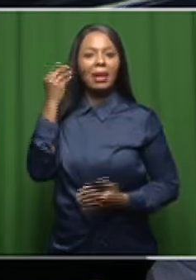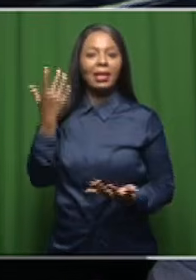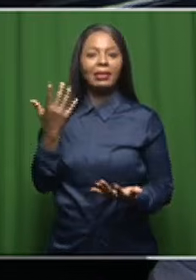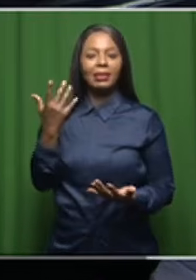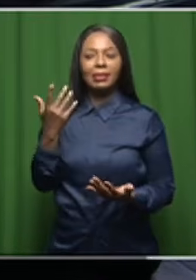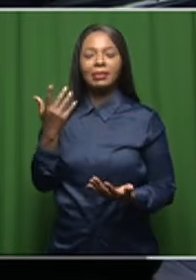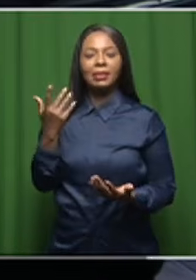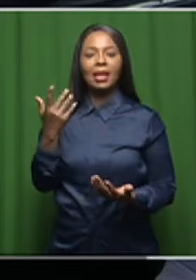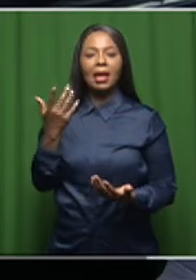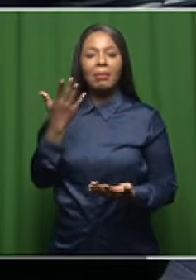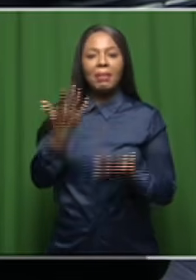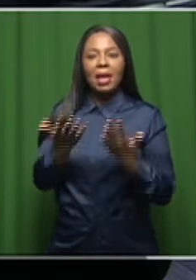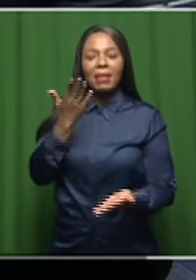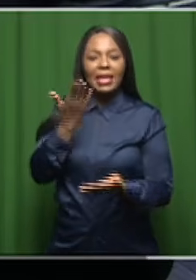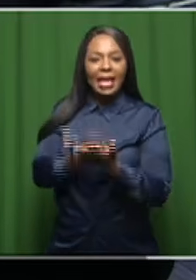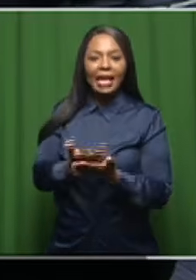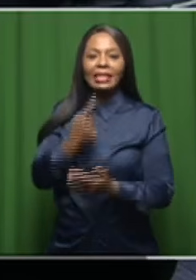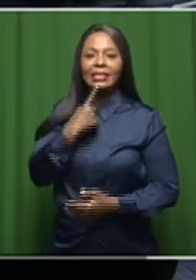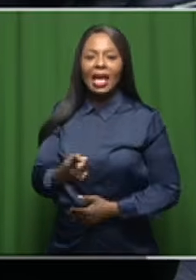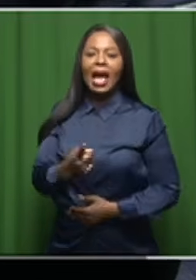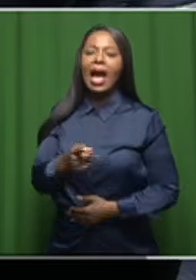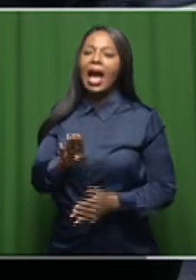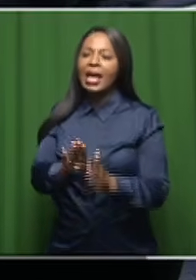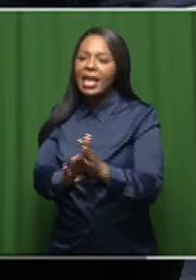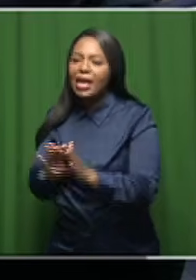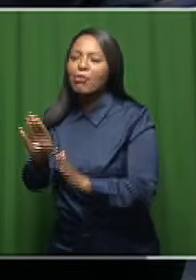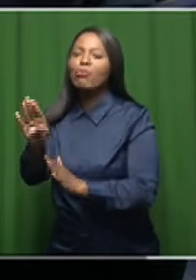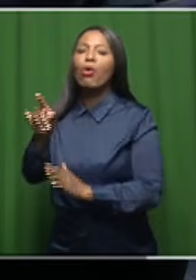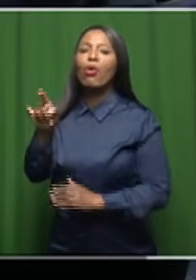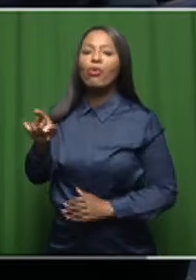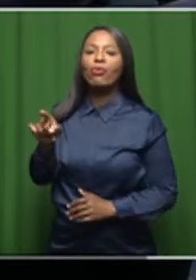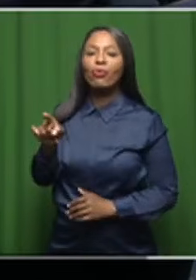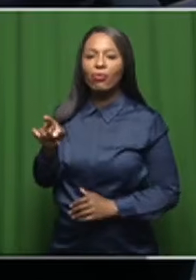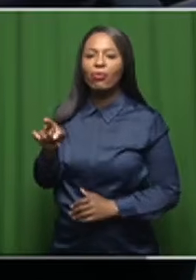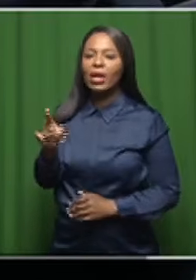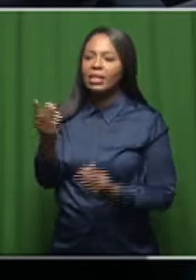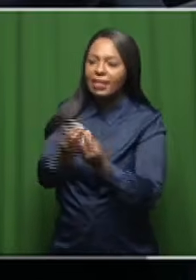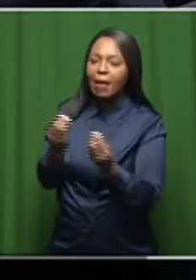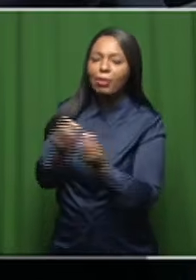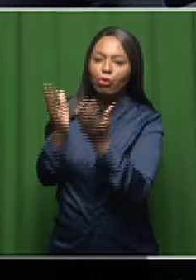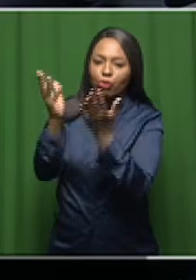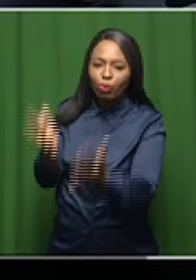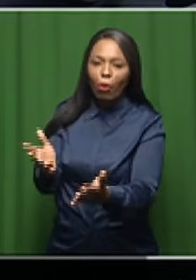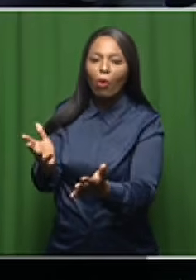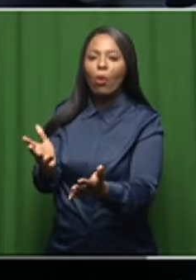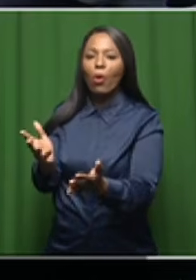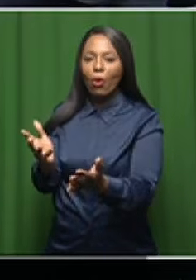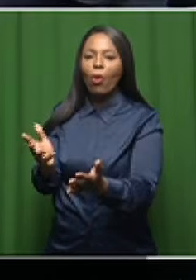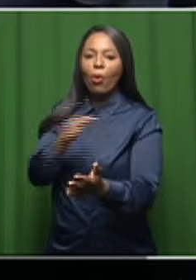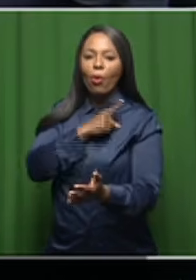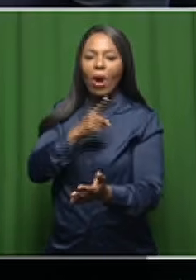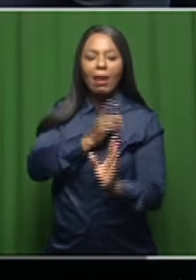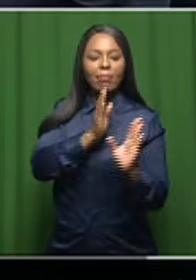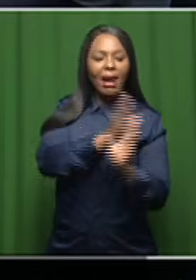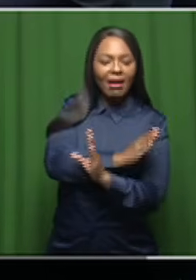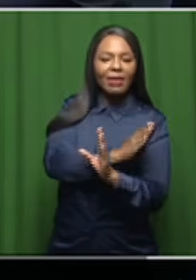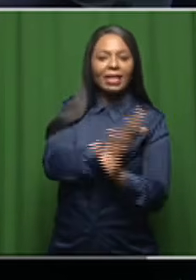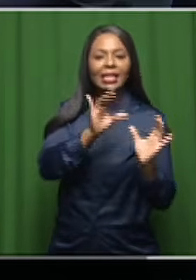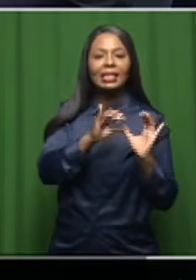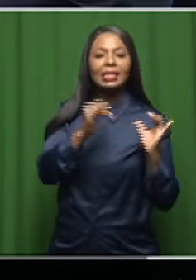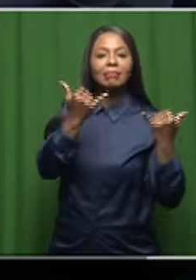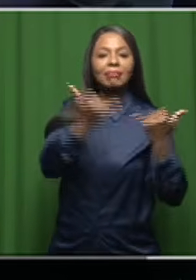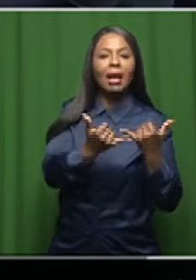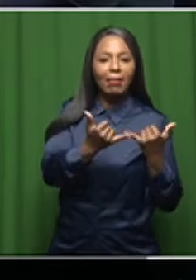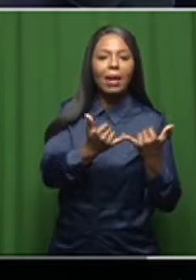look, we can transform. We can improve it here. Yeah. We can transform it there, we can aid it there, because the private sector in this country